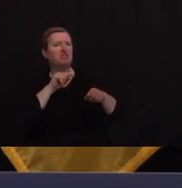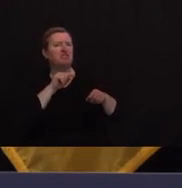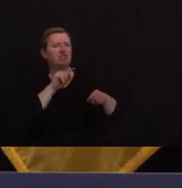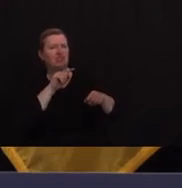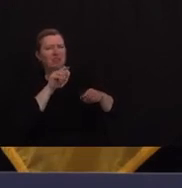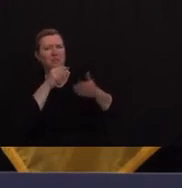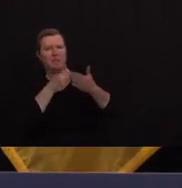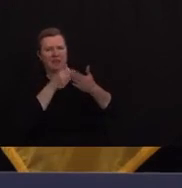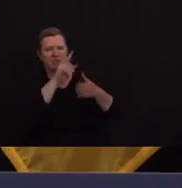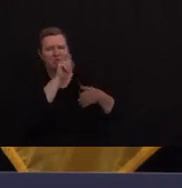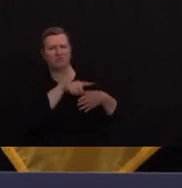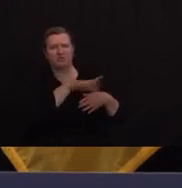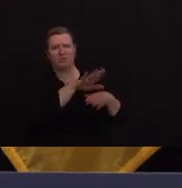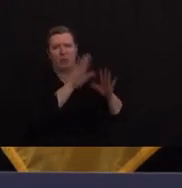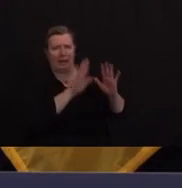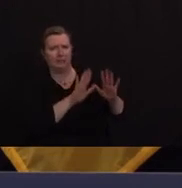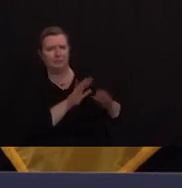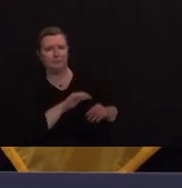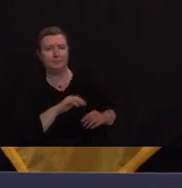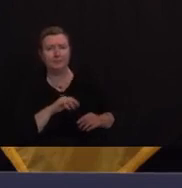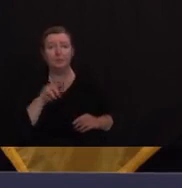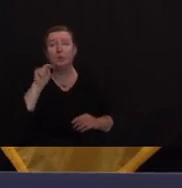and New Brunswick, by the way, is on the list,